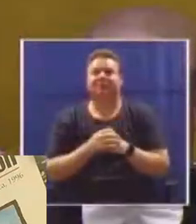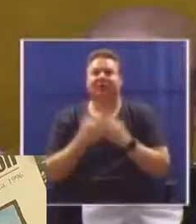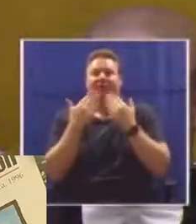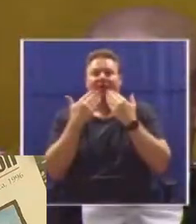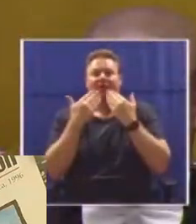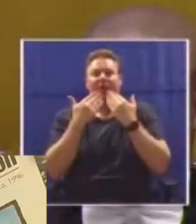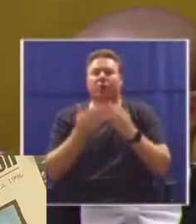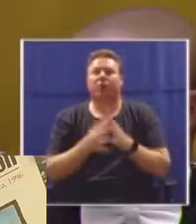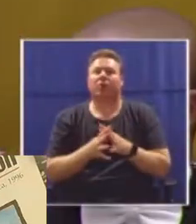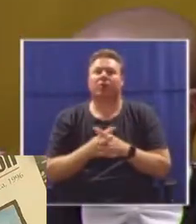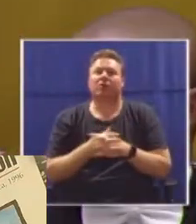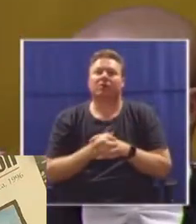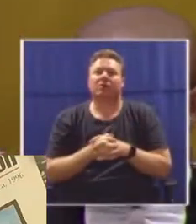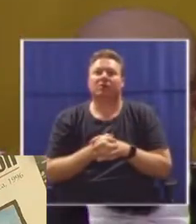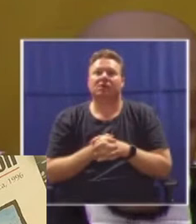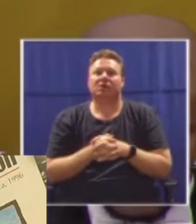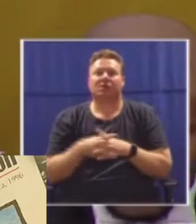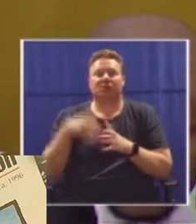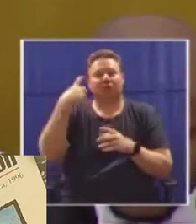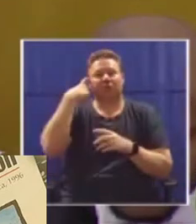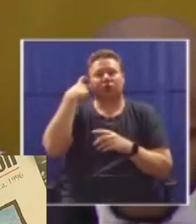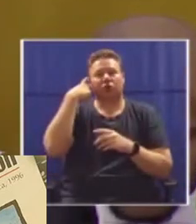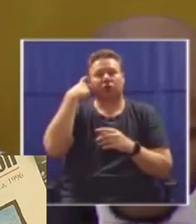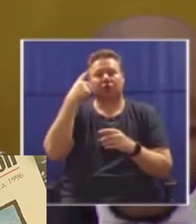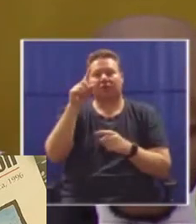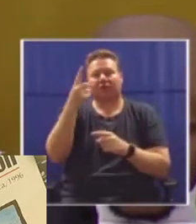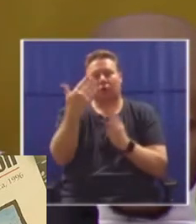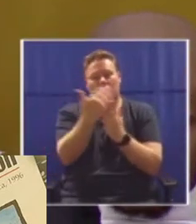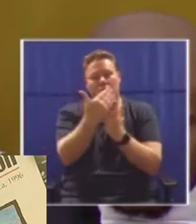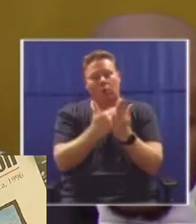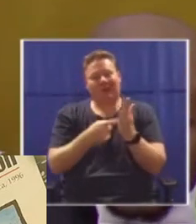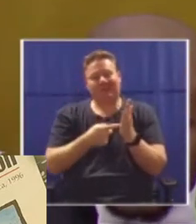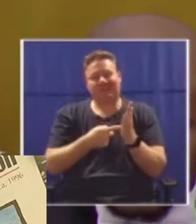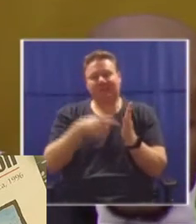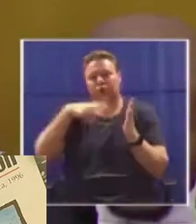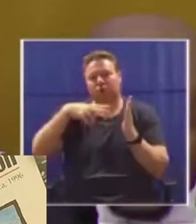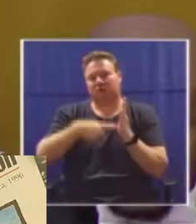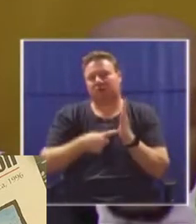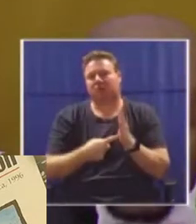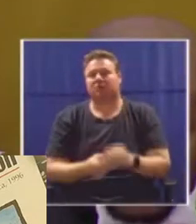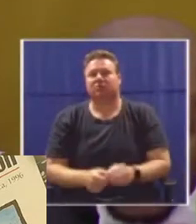Thank you. The secretary will read the first order.